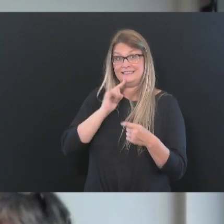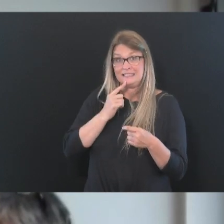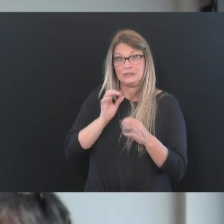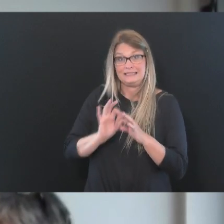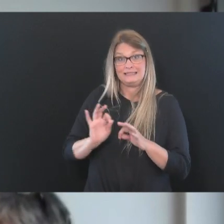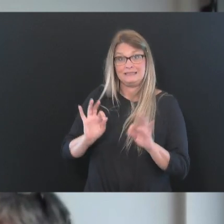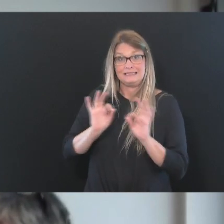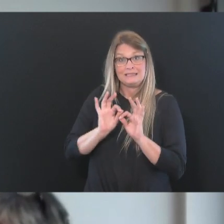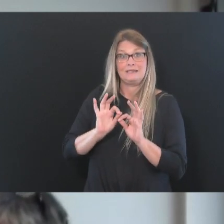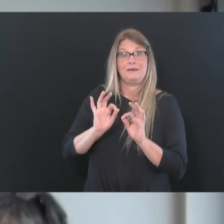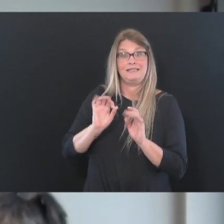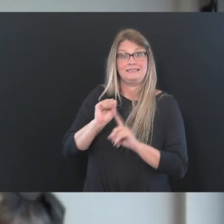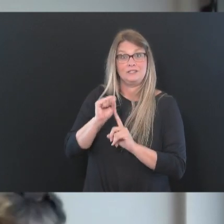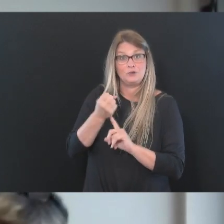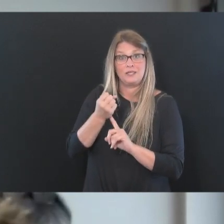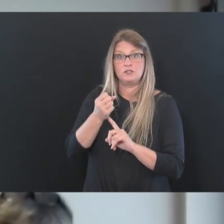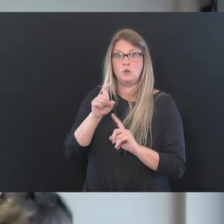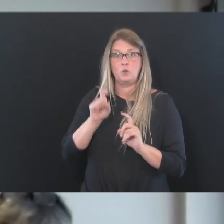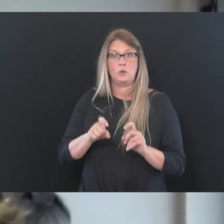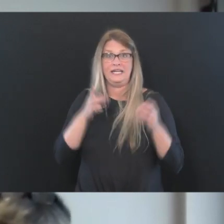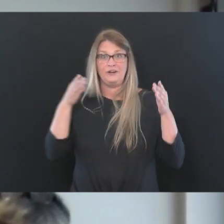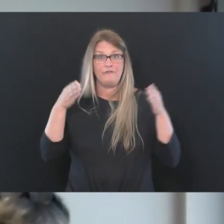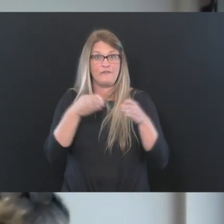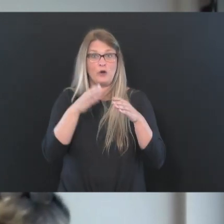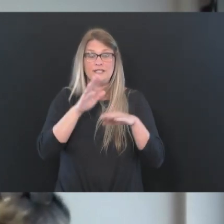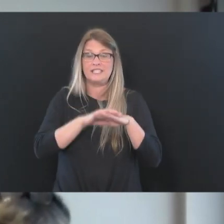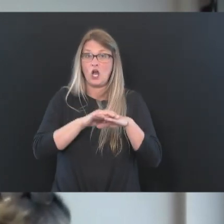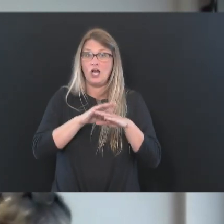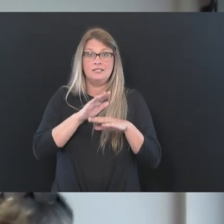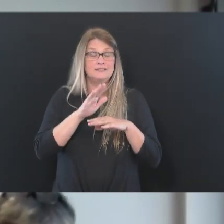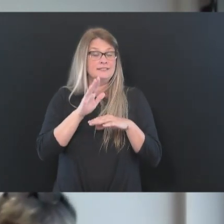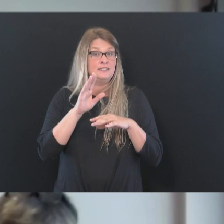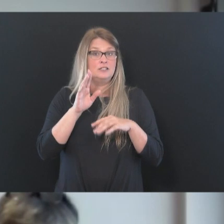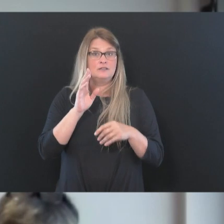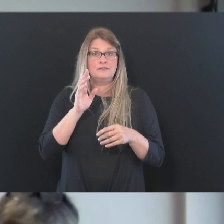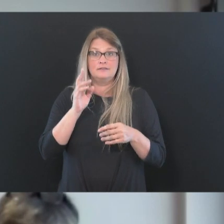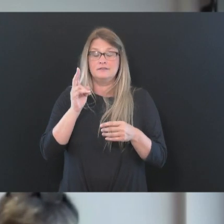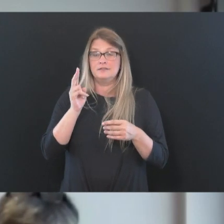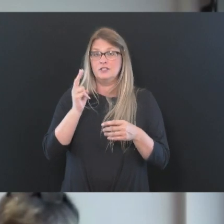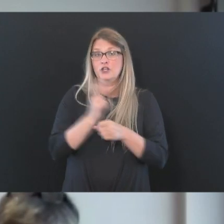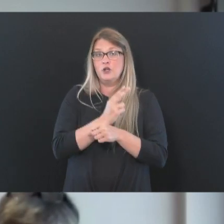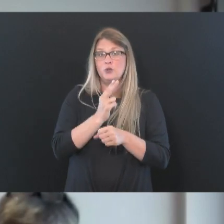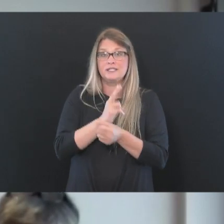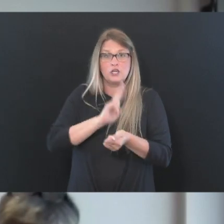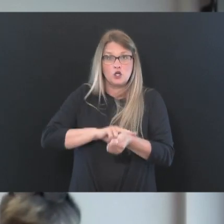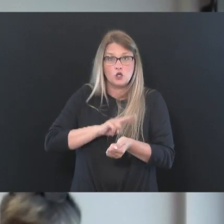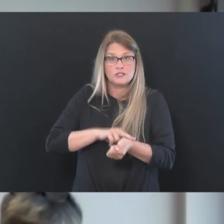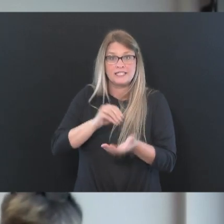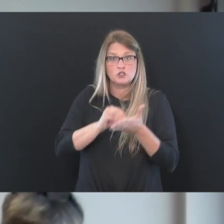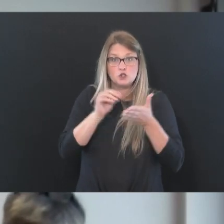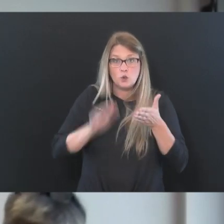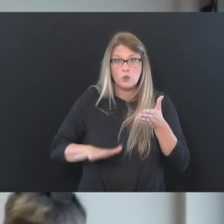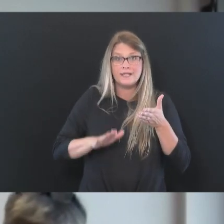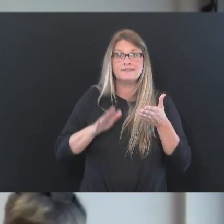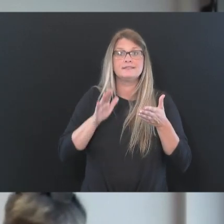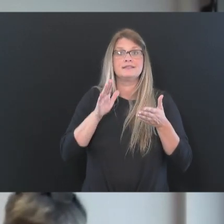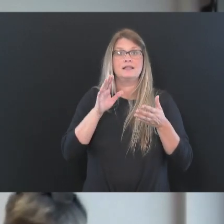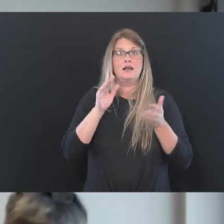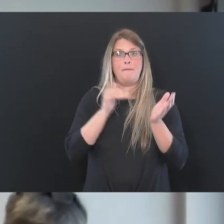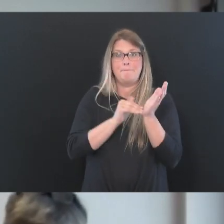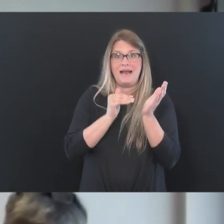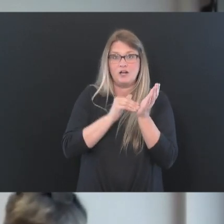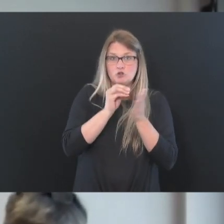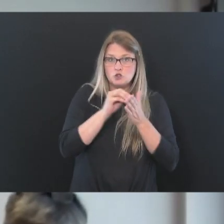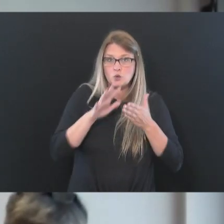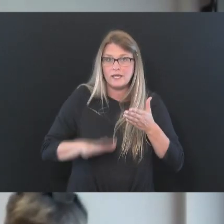to have all hands on deck. We're looking at utilizing nursing students, in some cases, medical